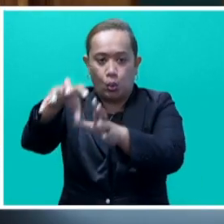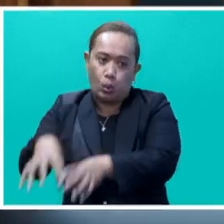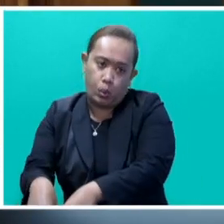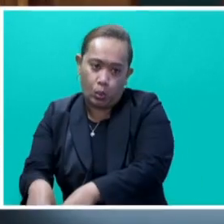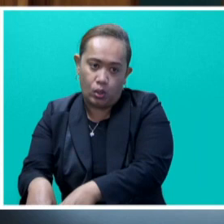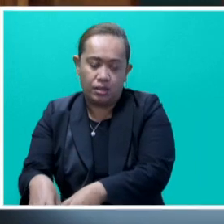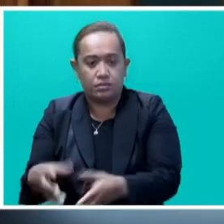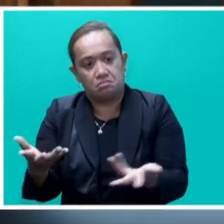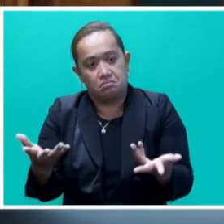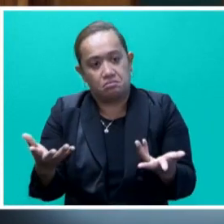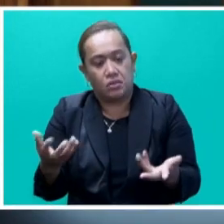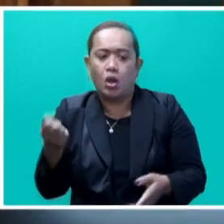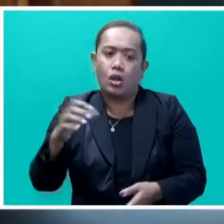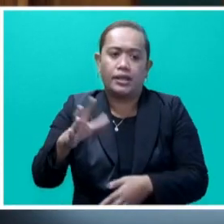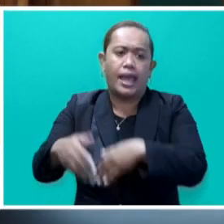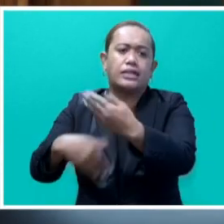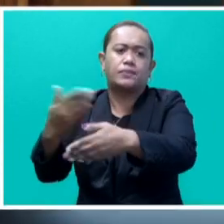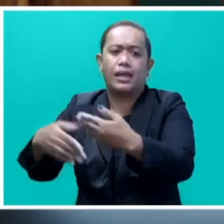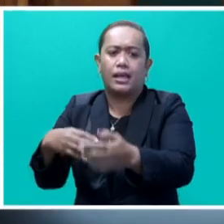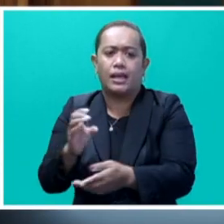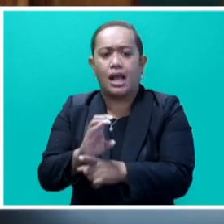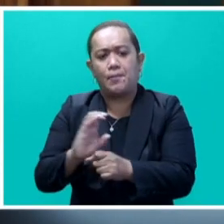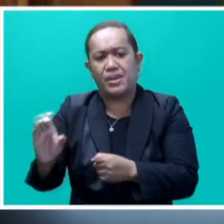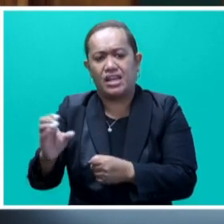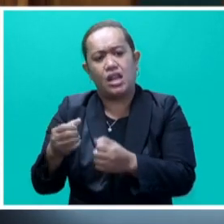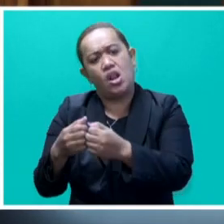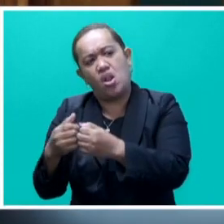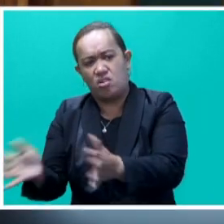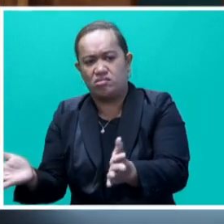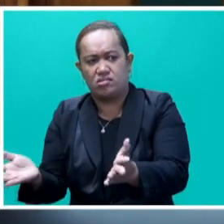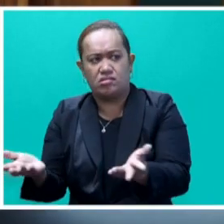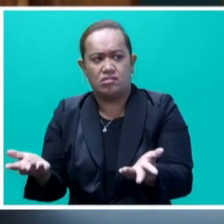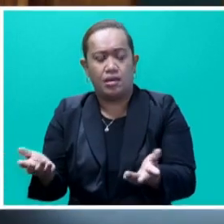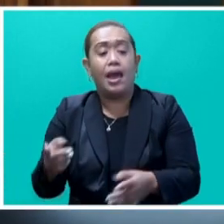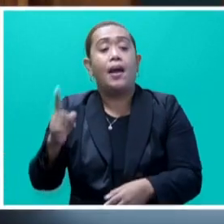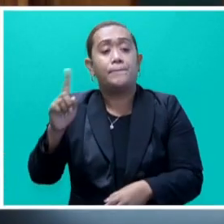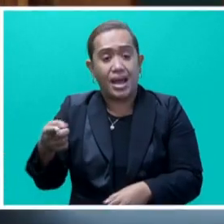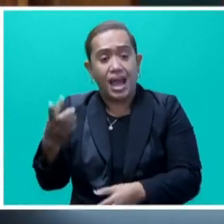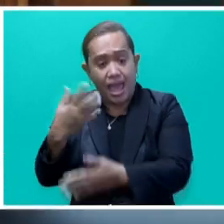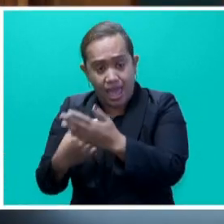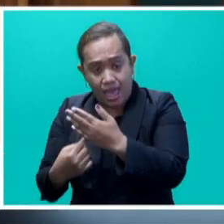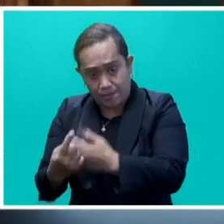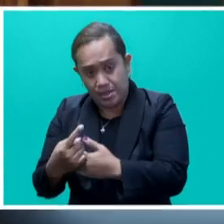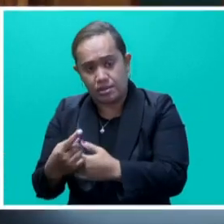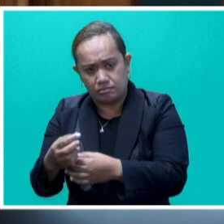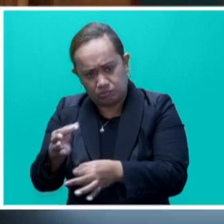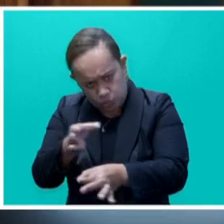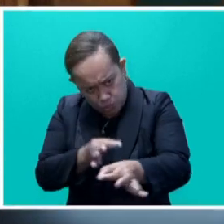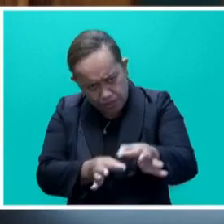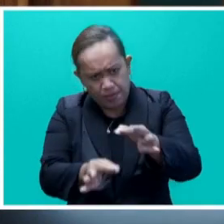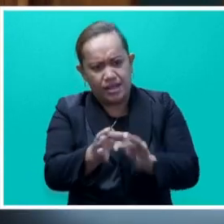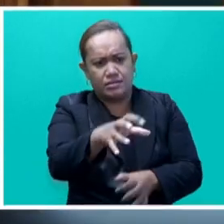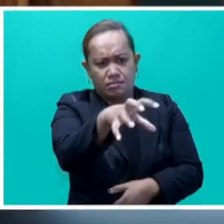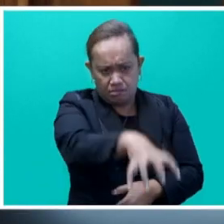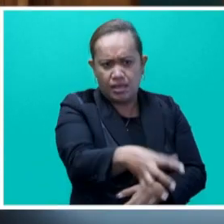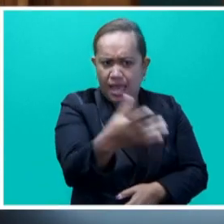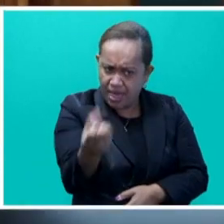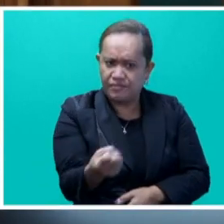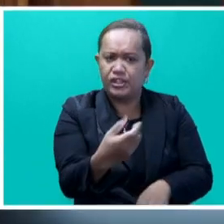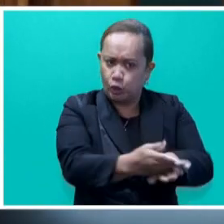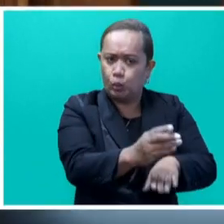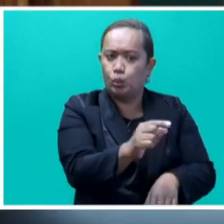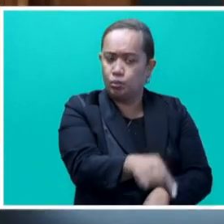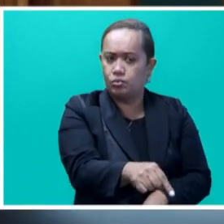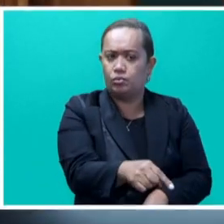manufacturer, and as the drone was insured, it was replaced by the manufacturer. So there's really no big deal about that